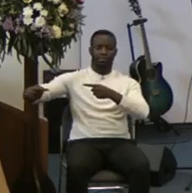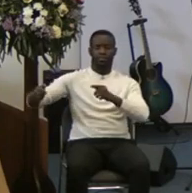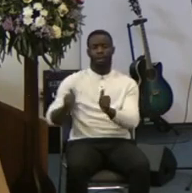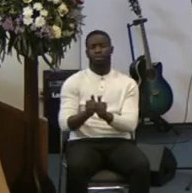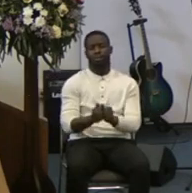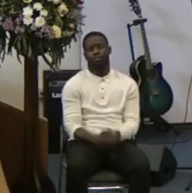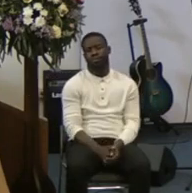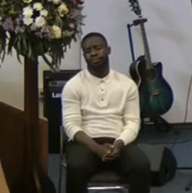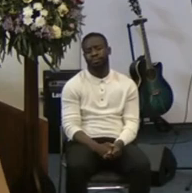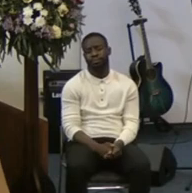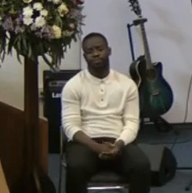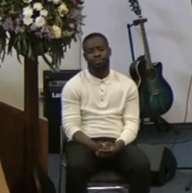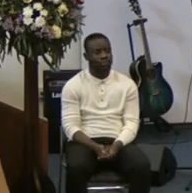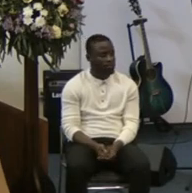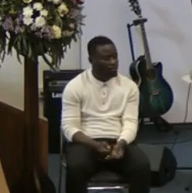Amen.